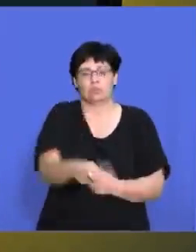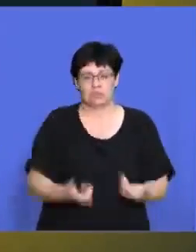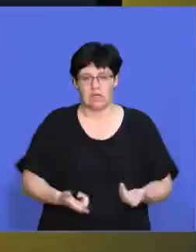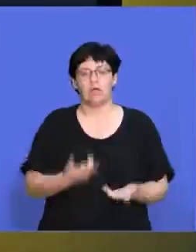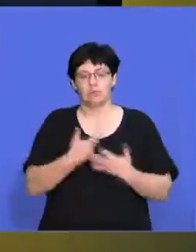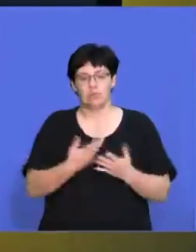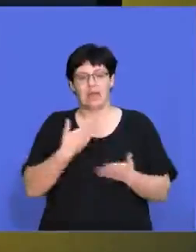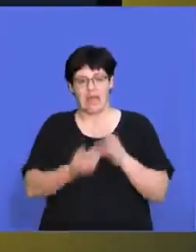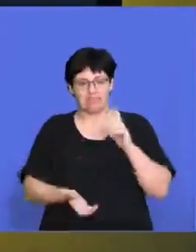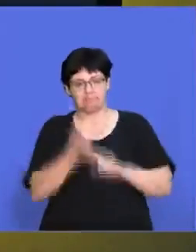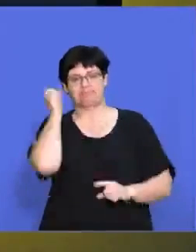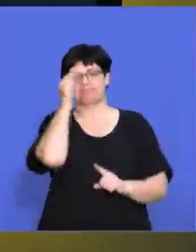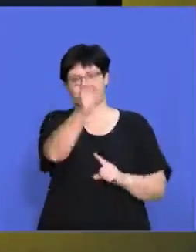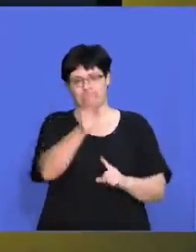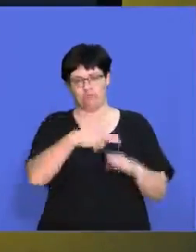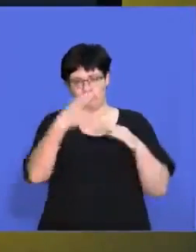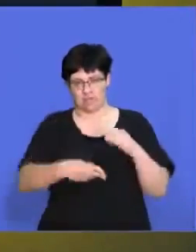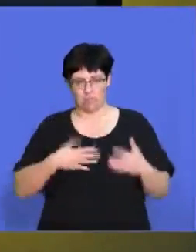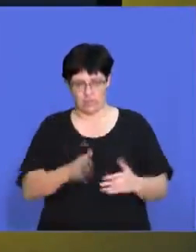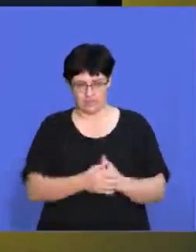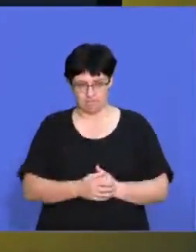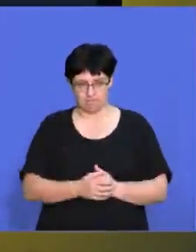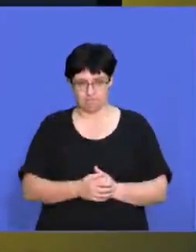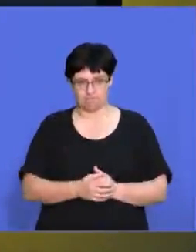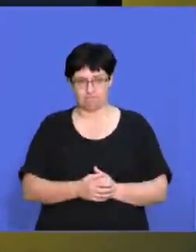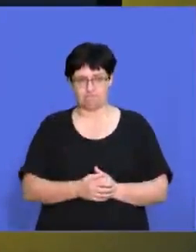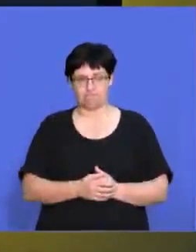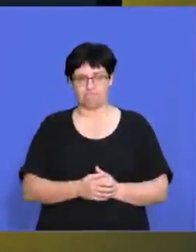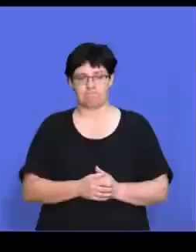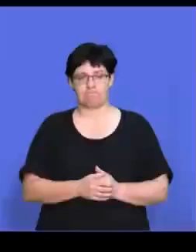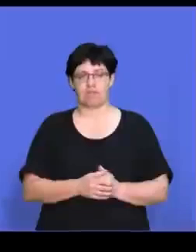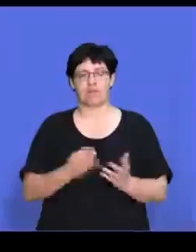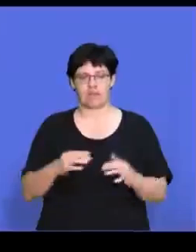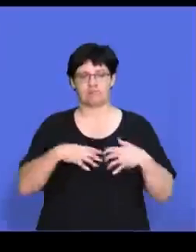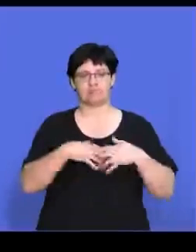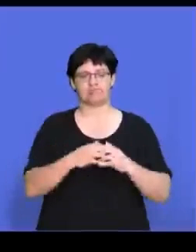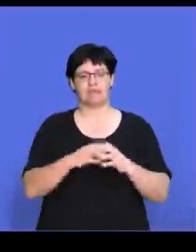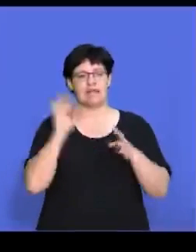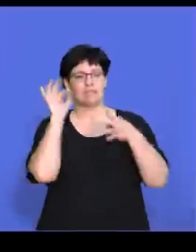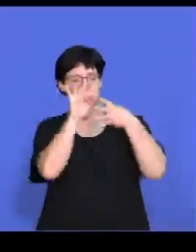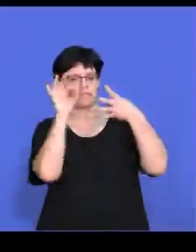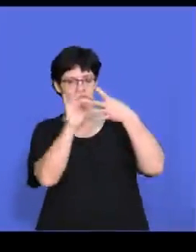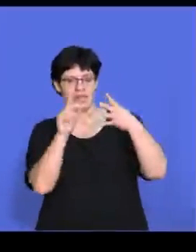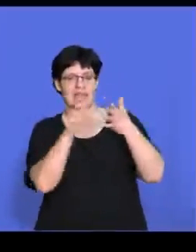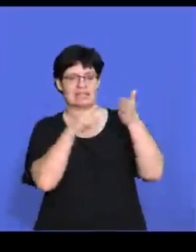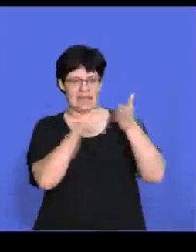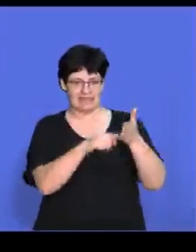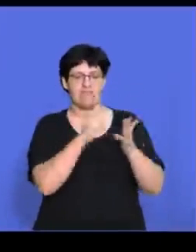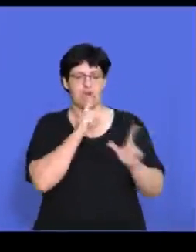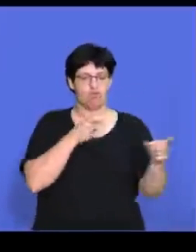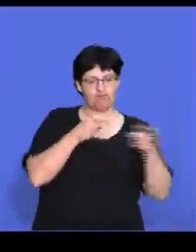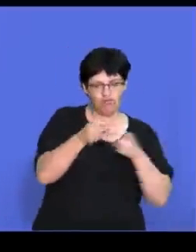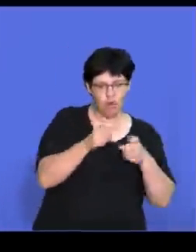have to do in order to ensure that they get the results that they want? And then we have to set specific dates